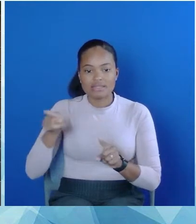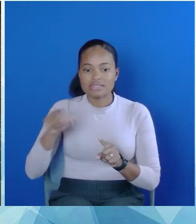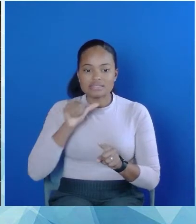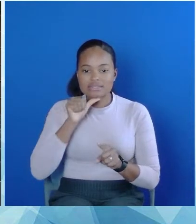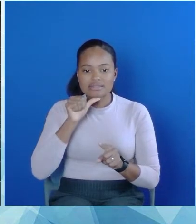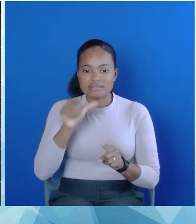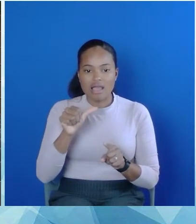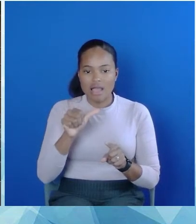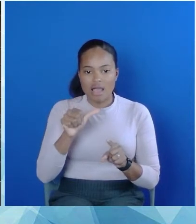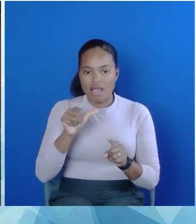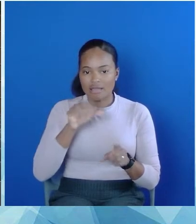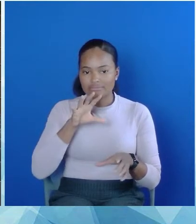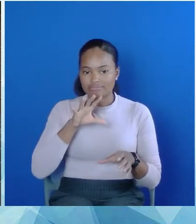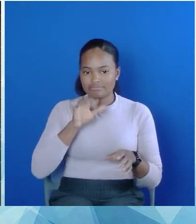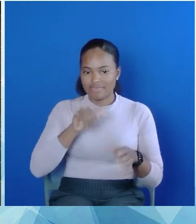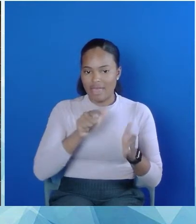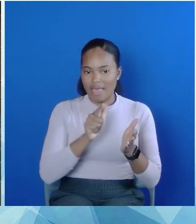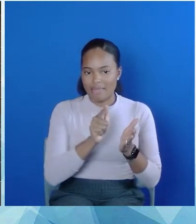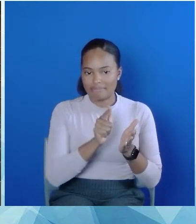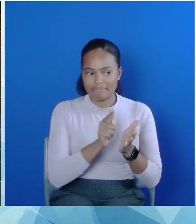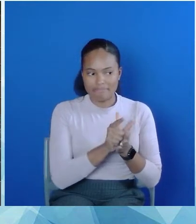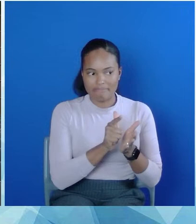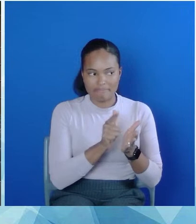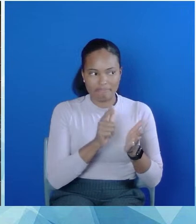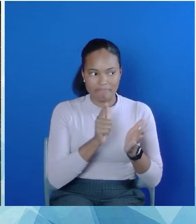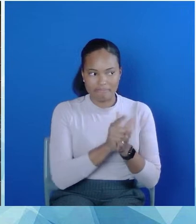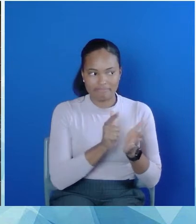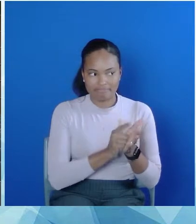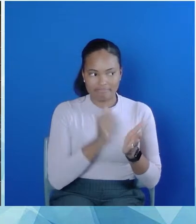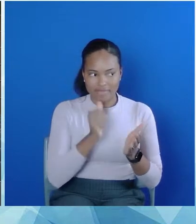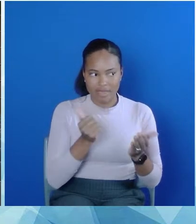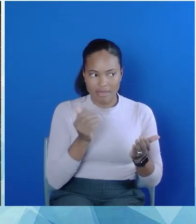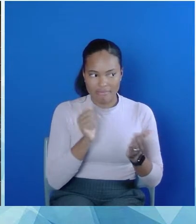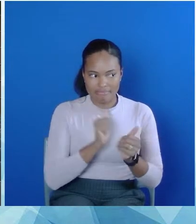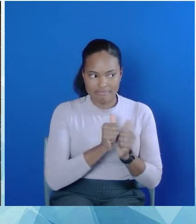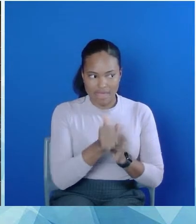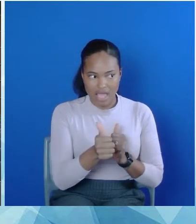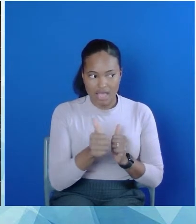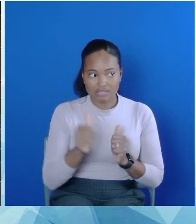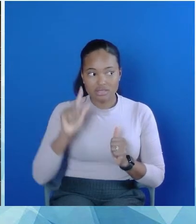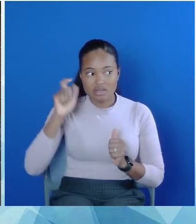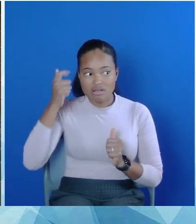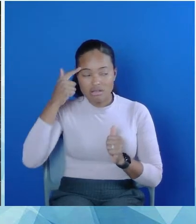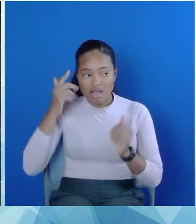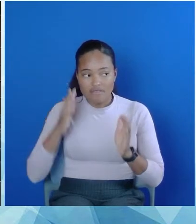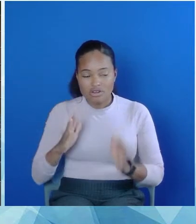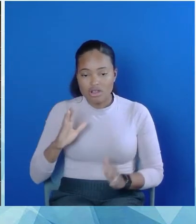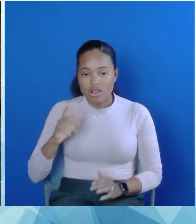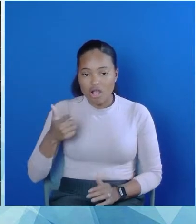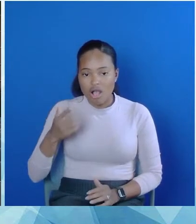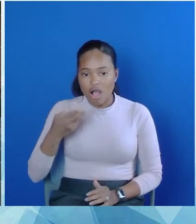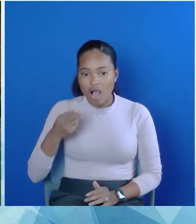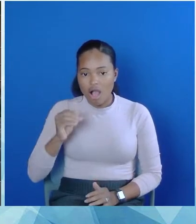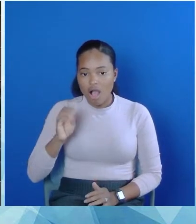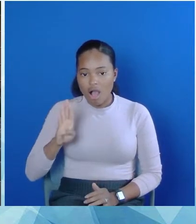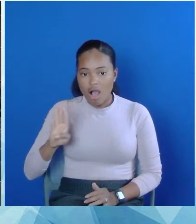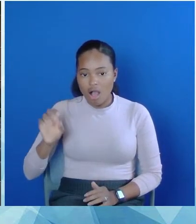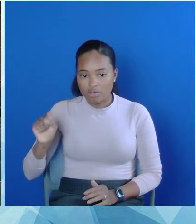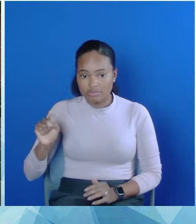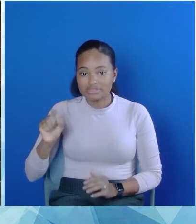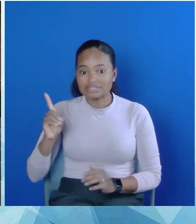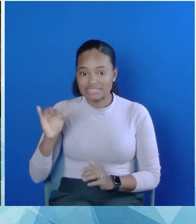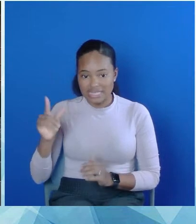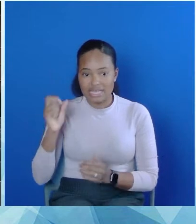game. Governor Hobbs did actually propose our funding request in the amount of one-time funding